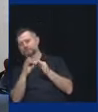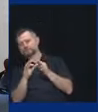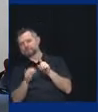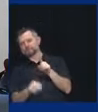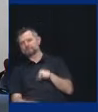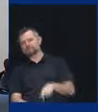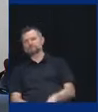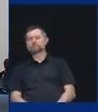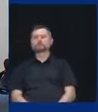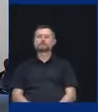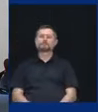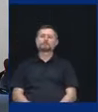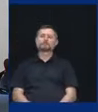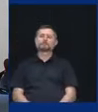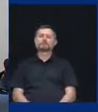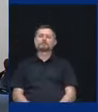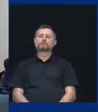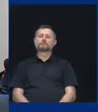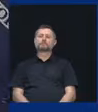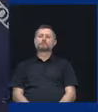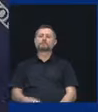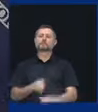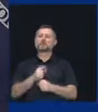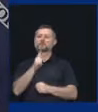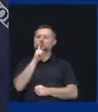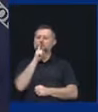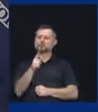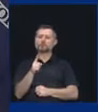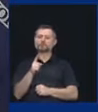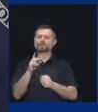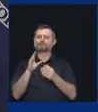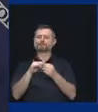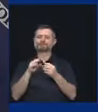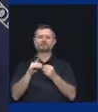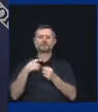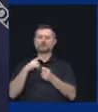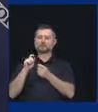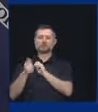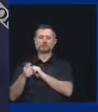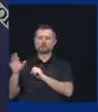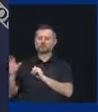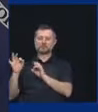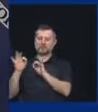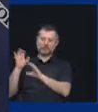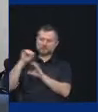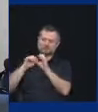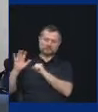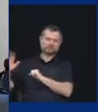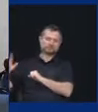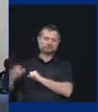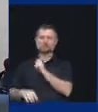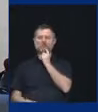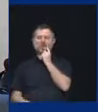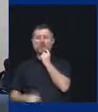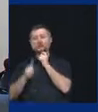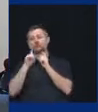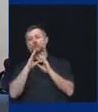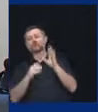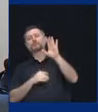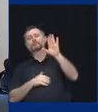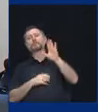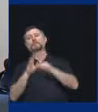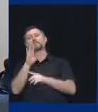I just want to make sure who said what. No, you cannot change. Just in general, I'm sorry, the Bitcoin mining industry,